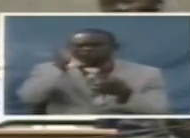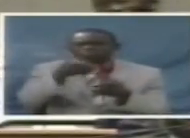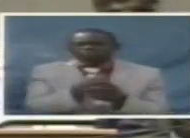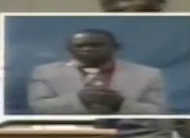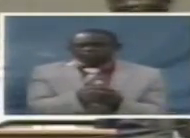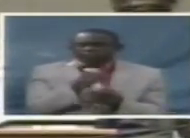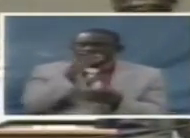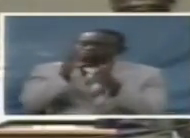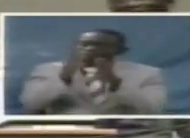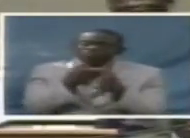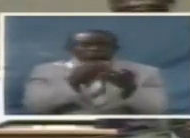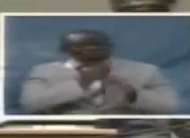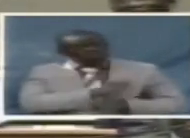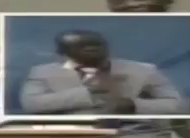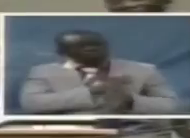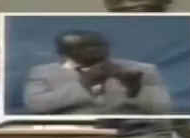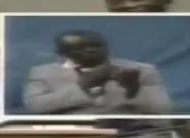wait for the main issue.